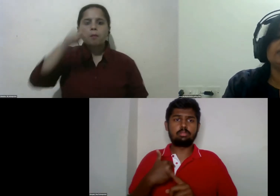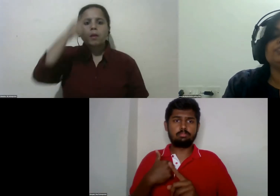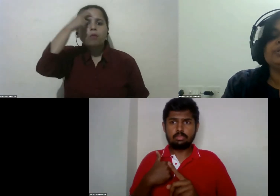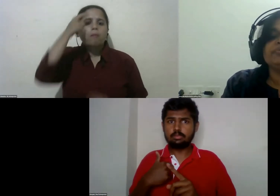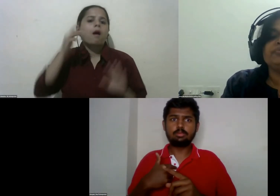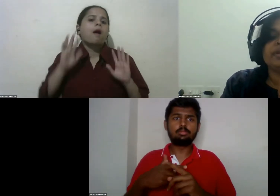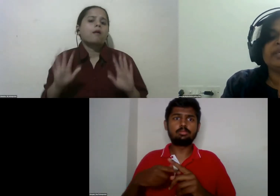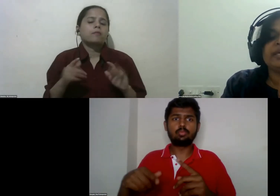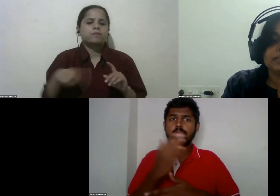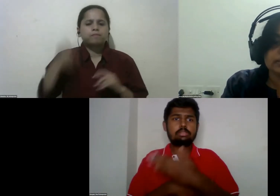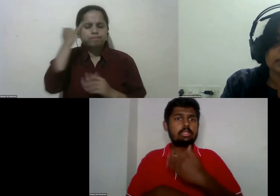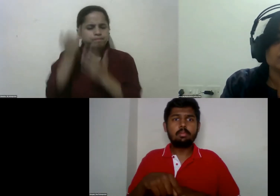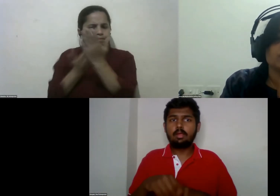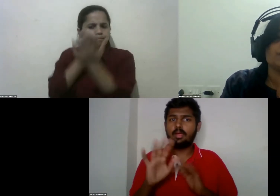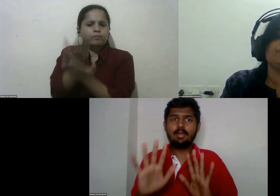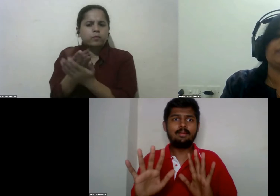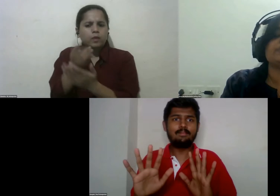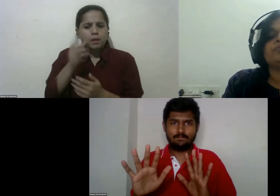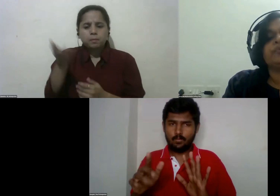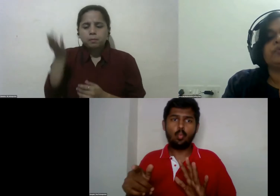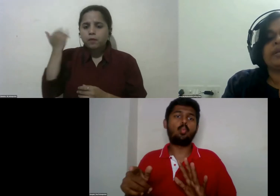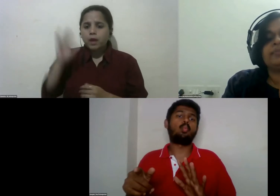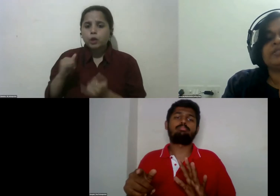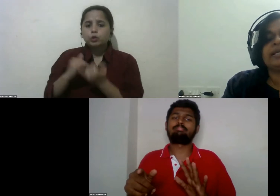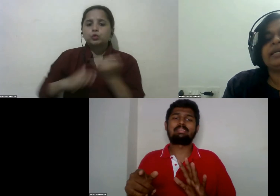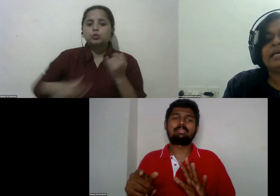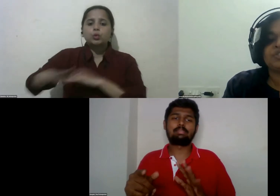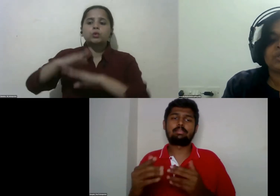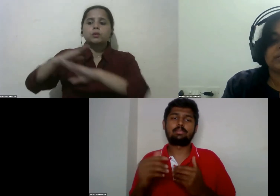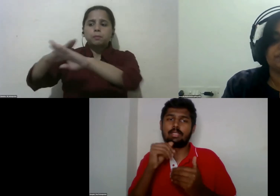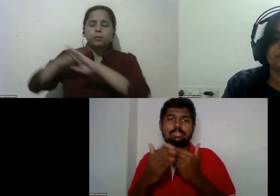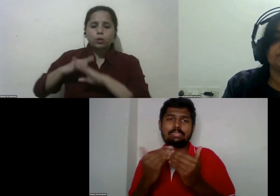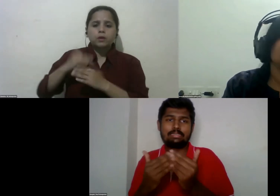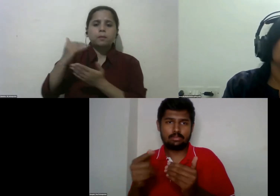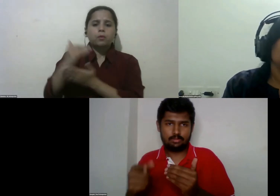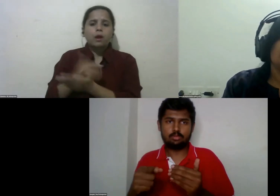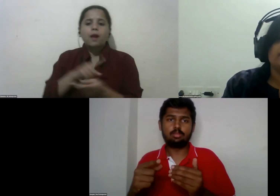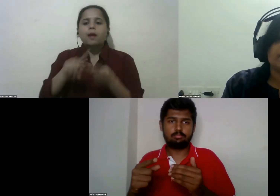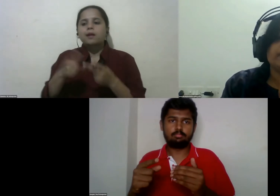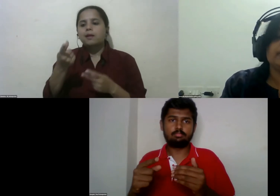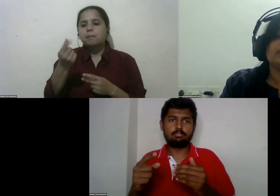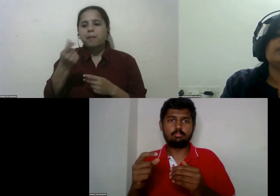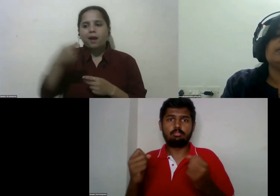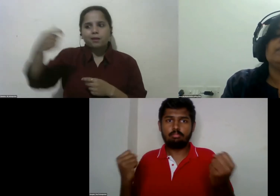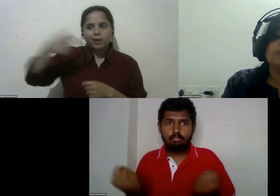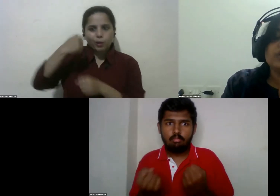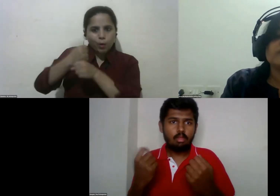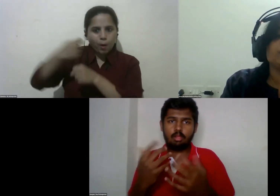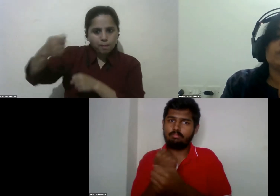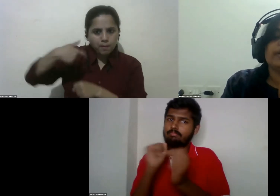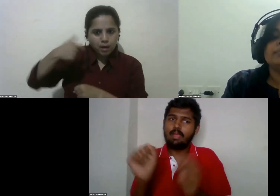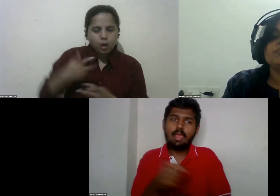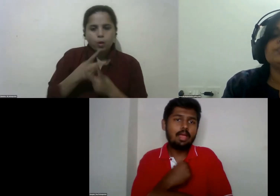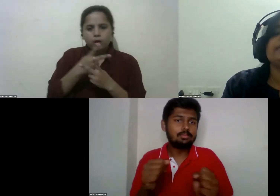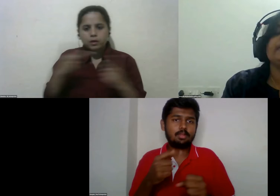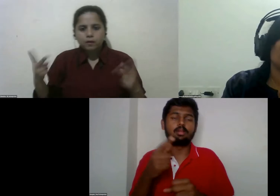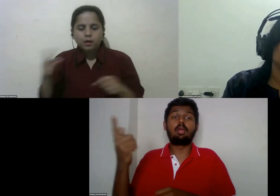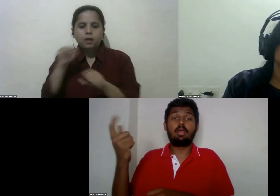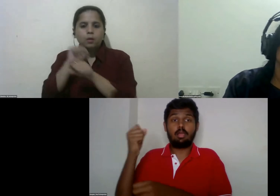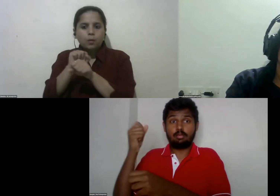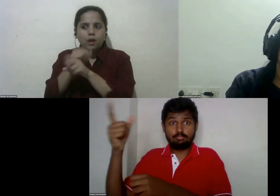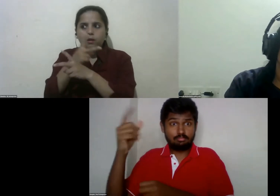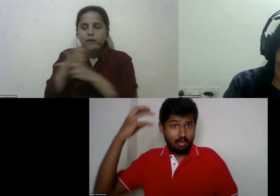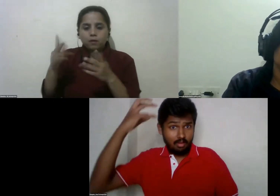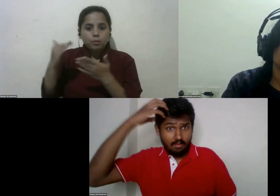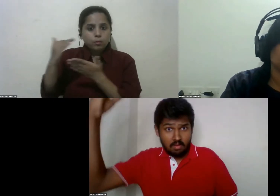the need to reframe the existing social protection programs like cash transfer and public works program to really have